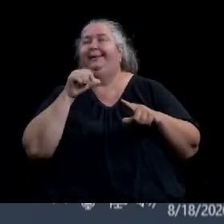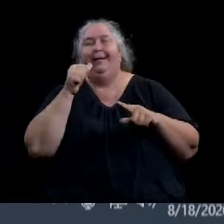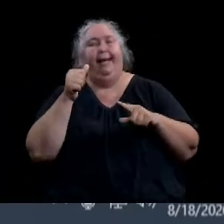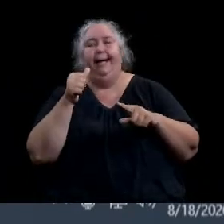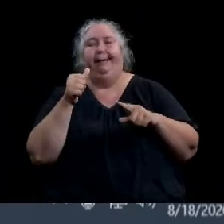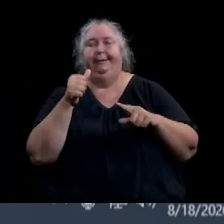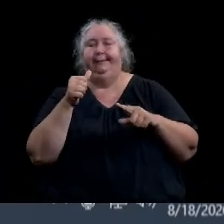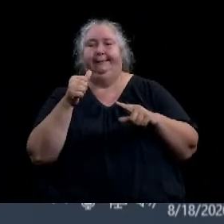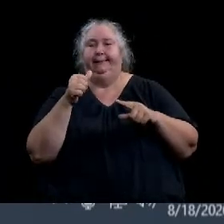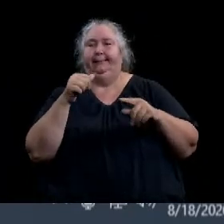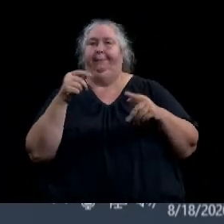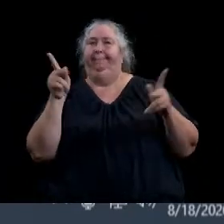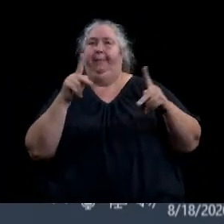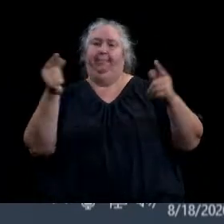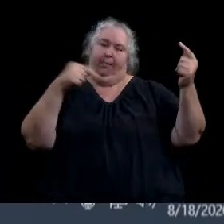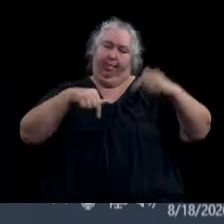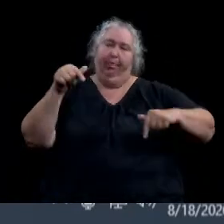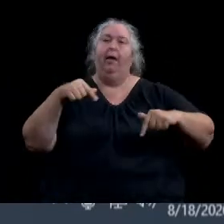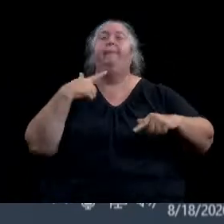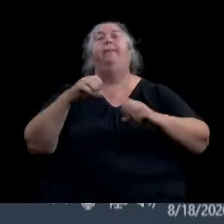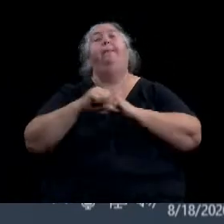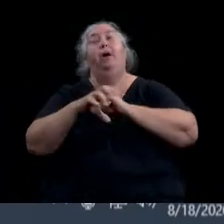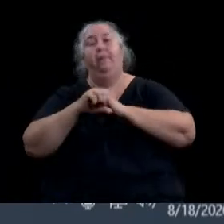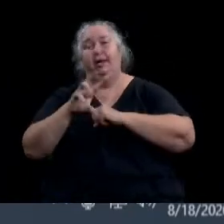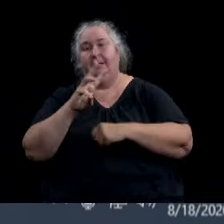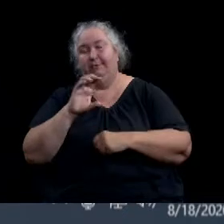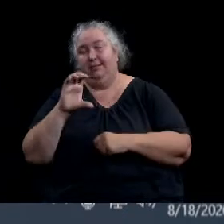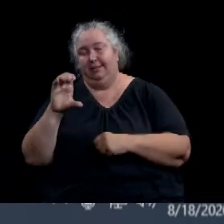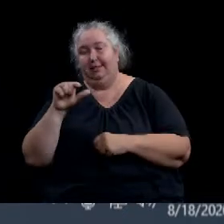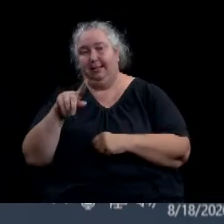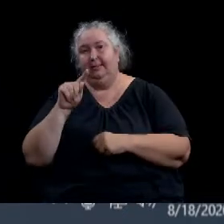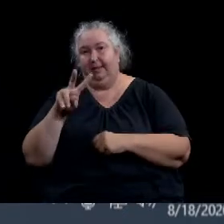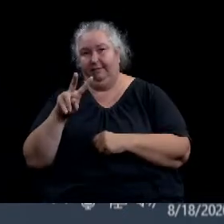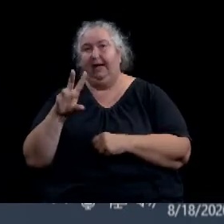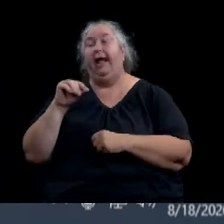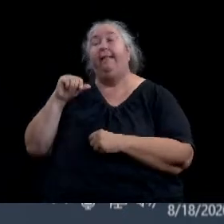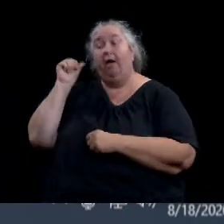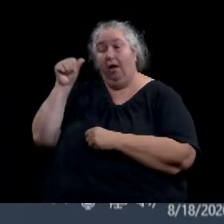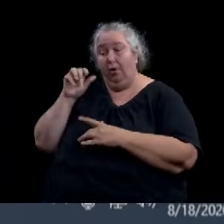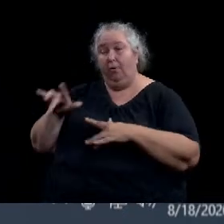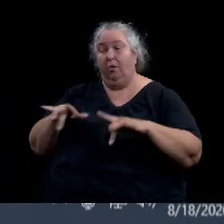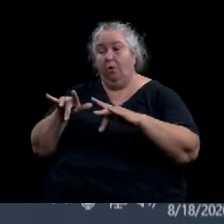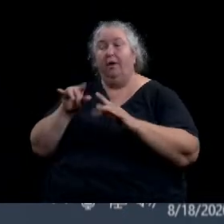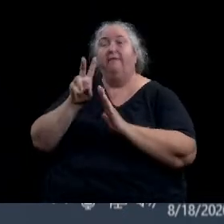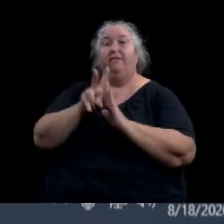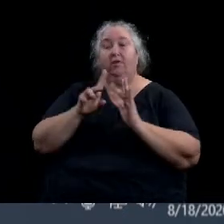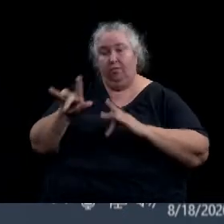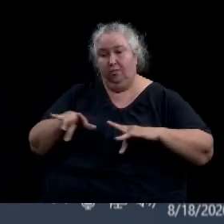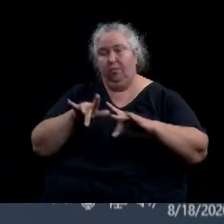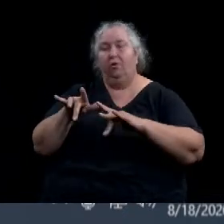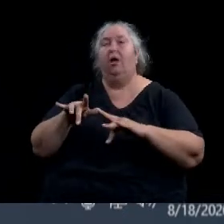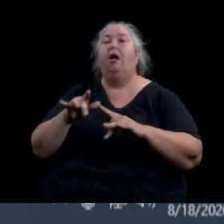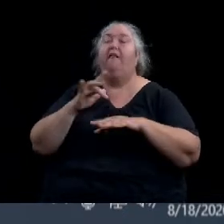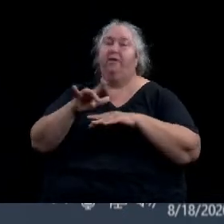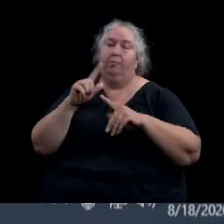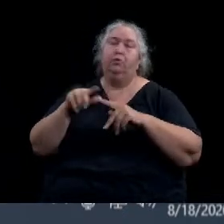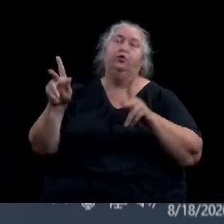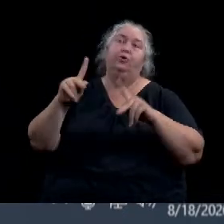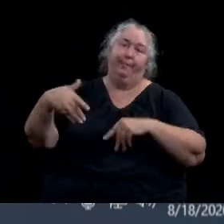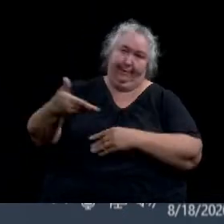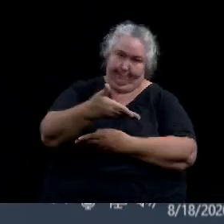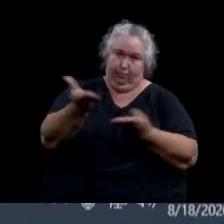The audio is also being recorded. The video and audio recordings will be available to the public. According to the governor and attorney general,